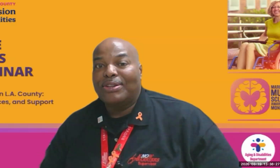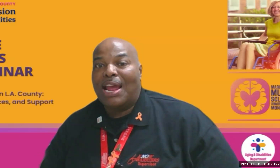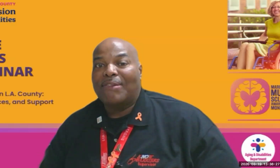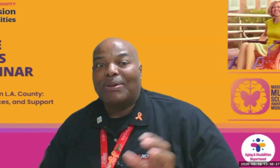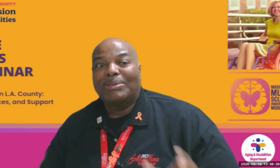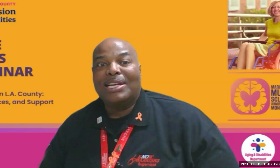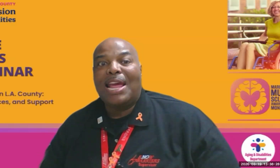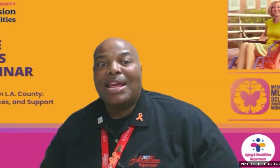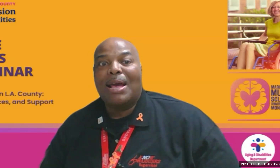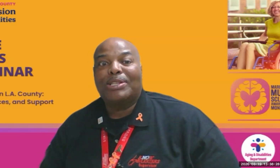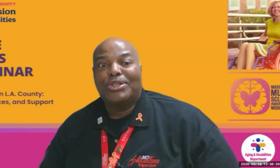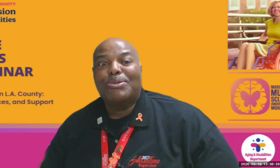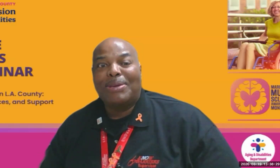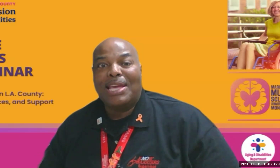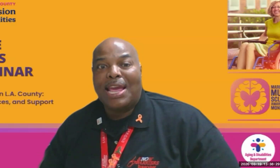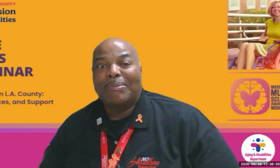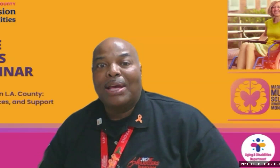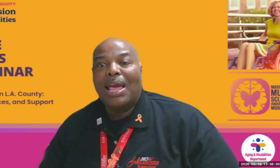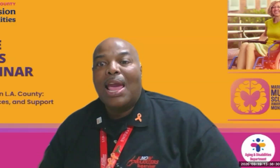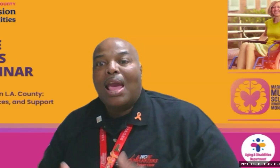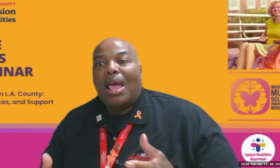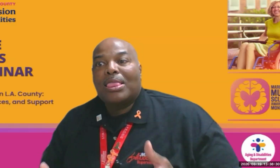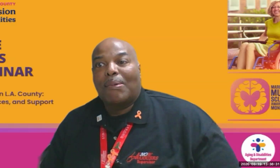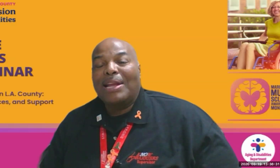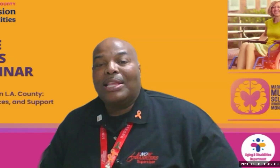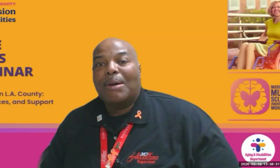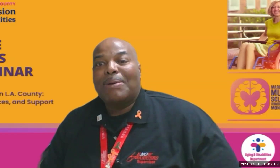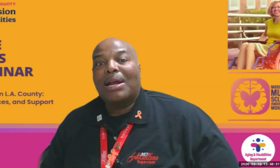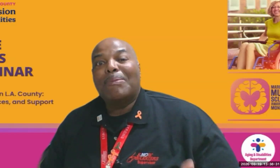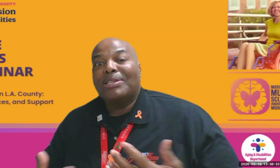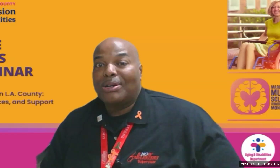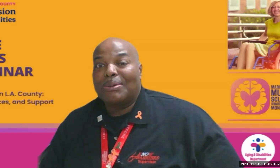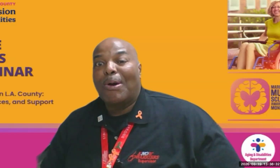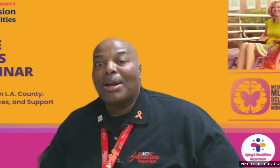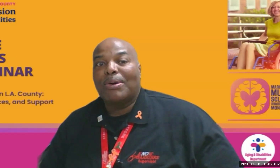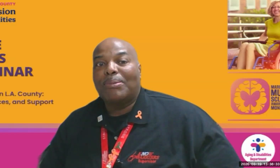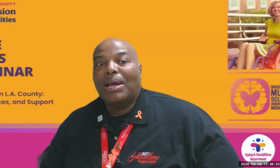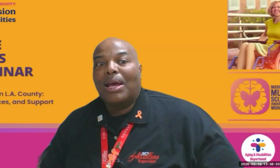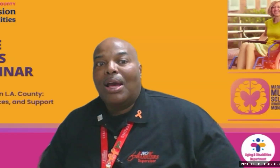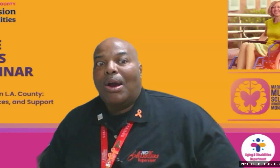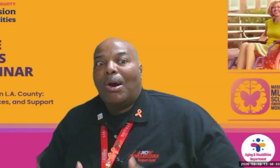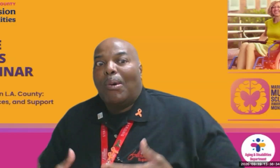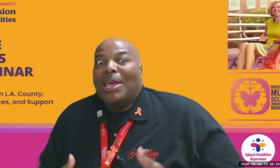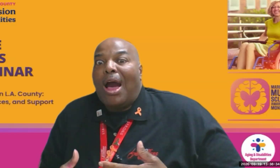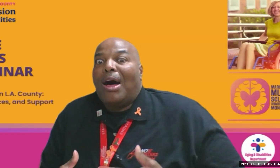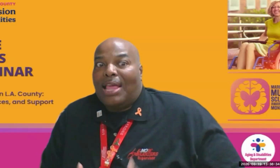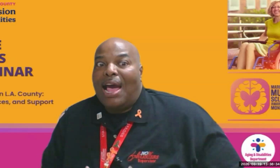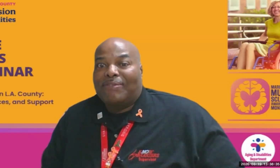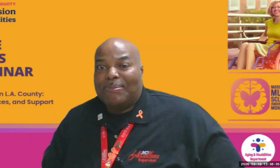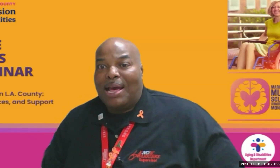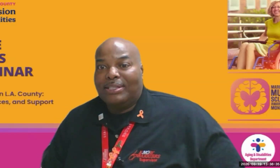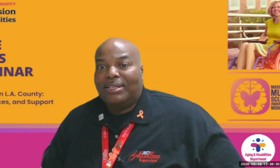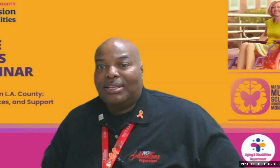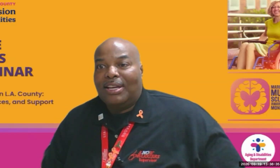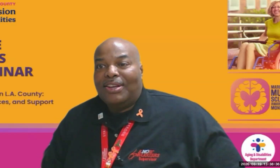every Thursday from 10 a.m. to 2 p.m. The great thing about coming to a support group, we all